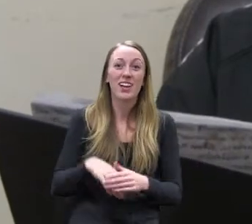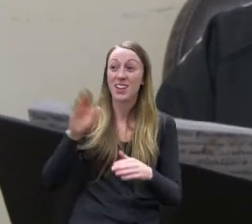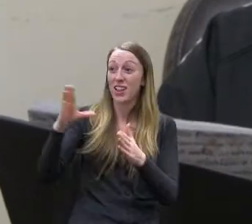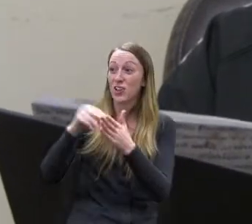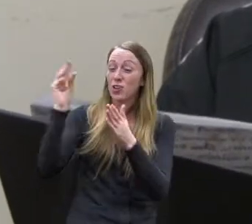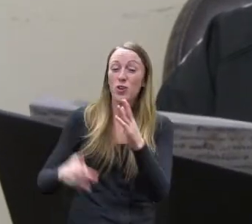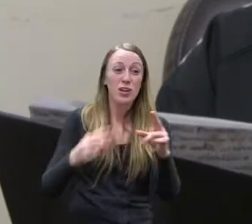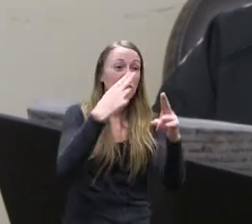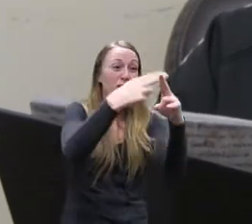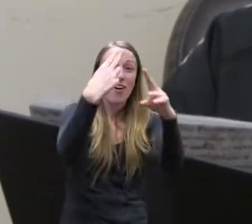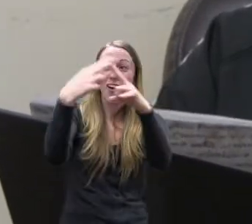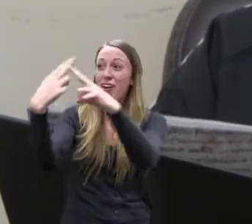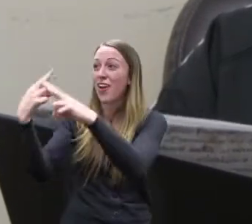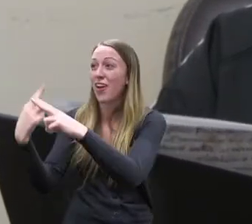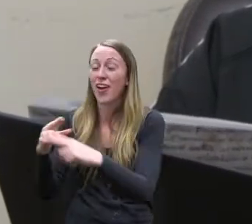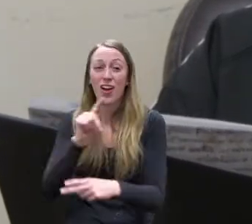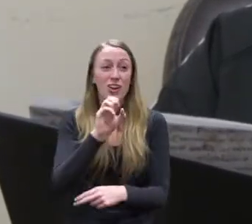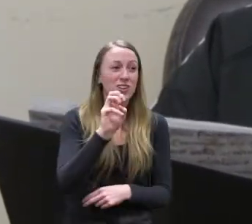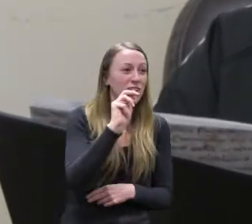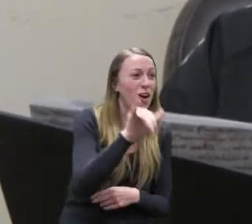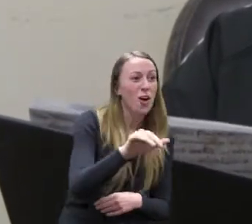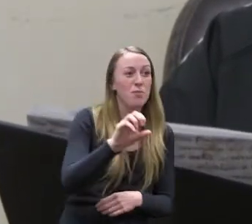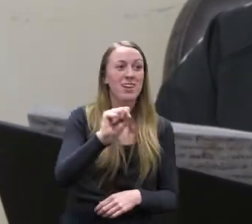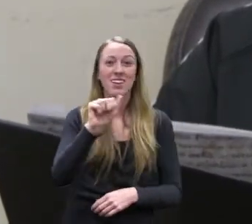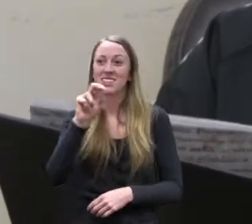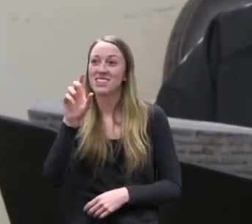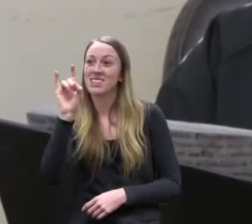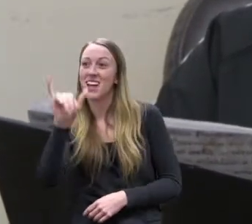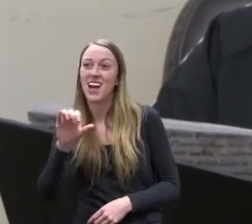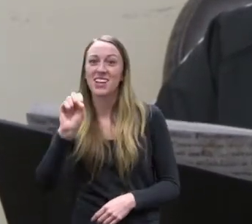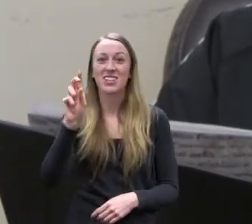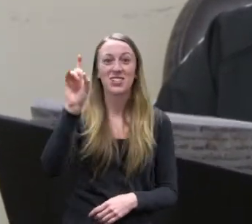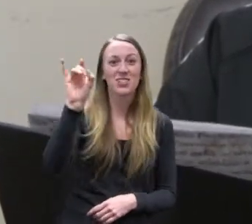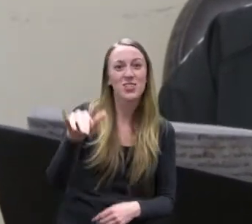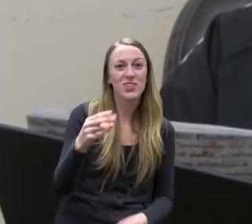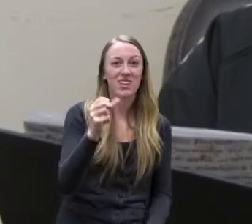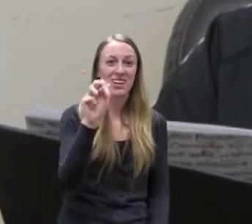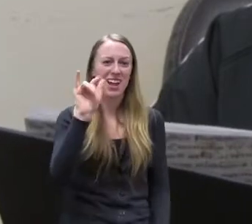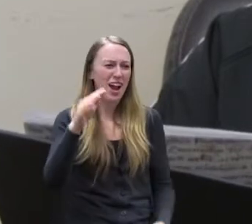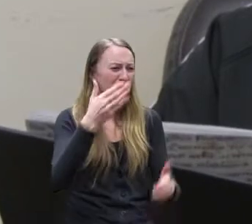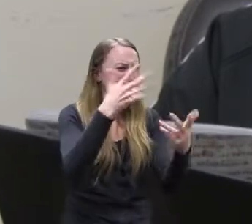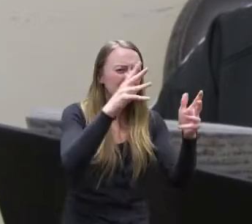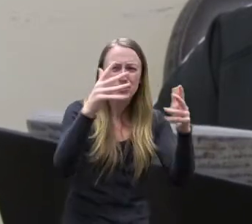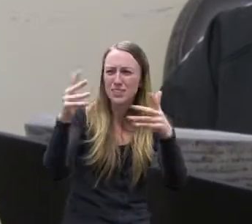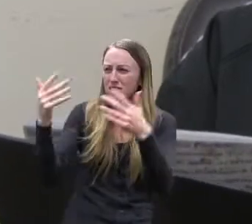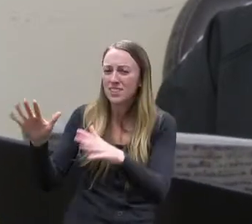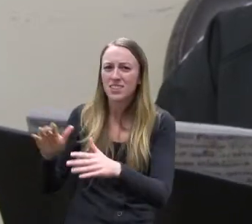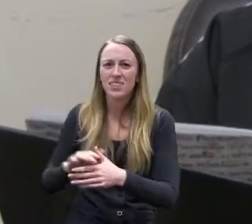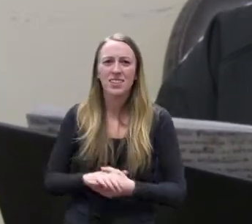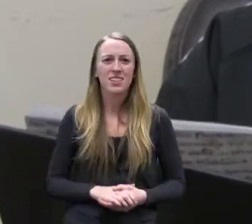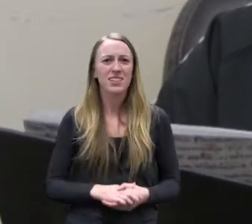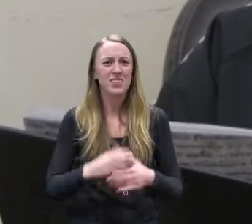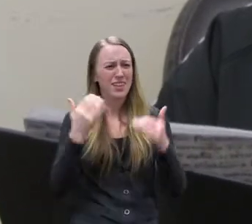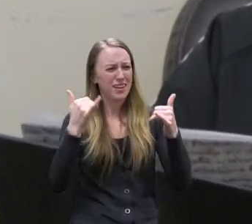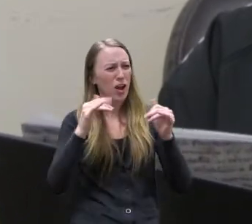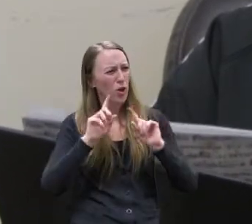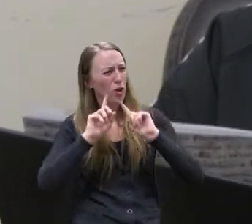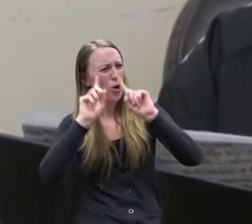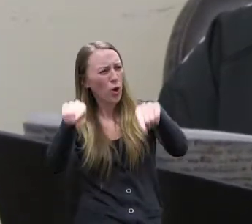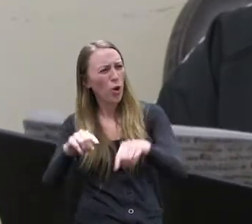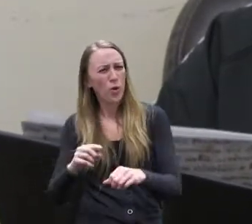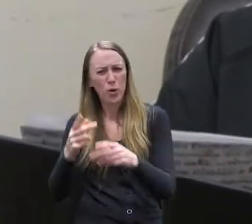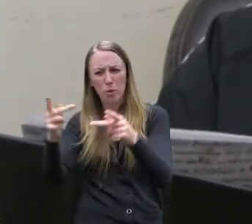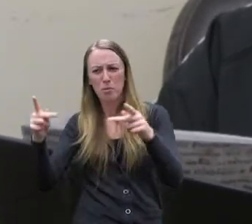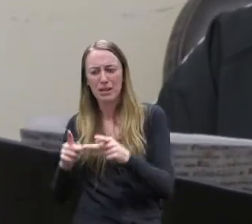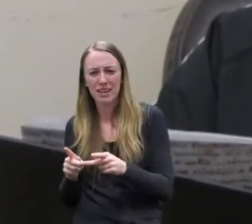name. Now Tommy, now Sandy, now Judy and Harry. Stop Billy, stop Robert, stop Donnie and Sherry. Now get to your places, get away from